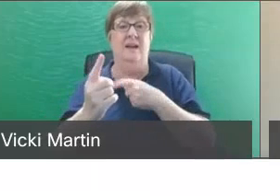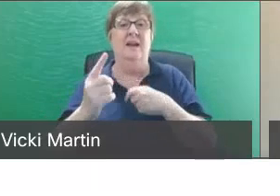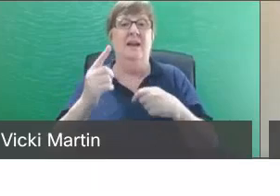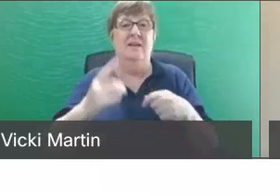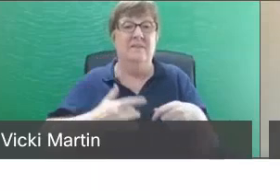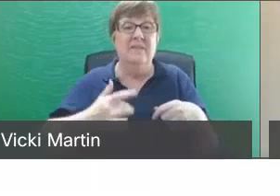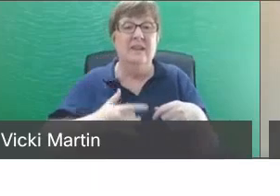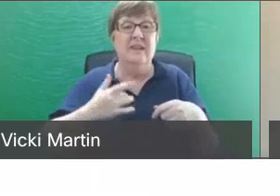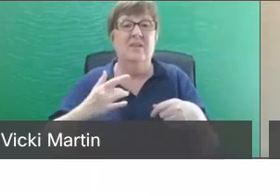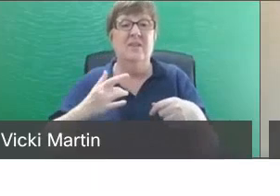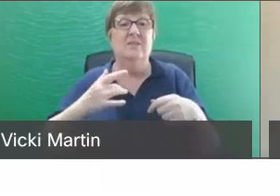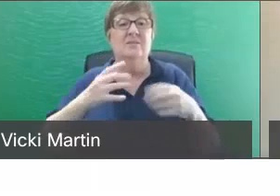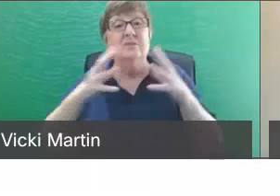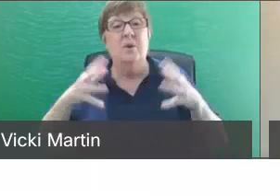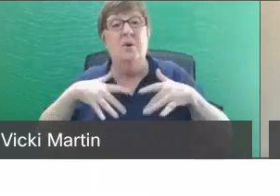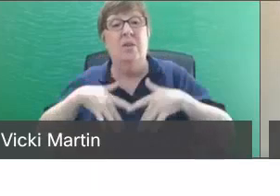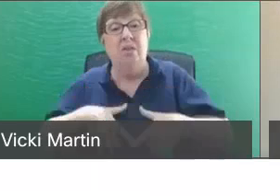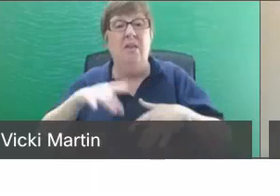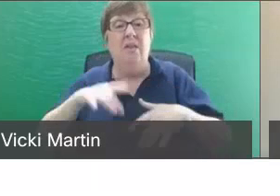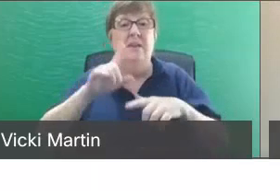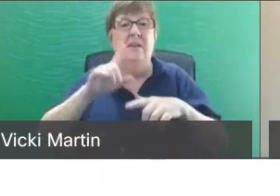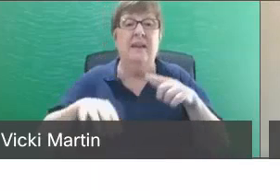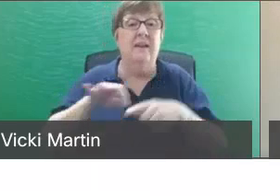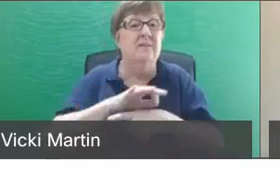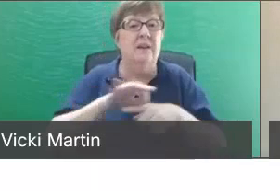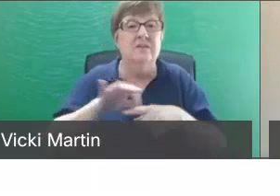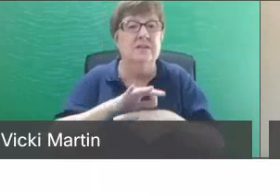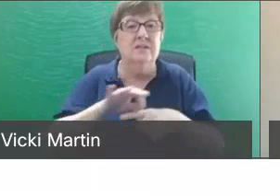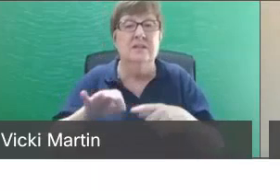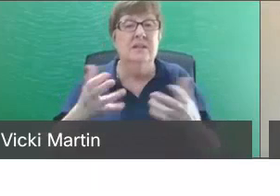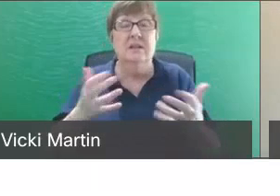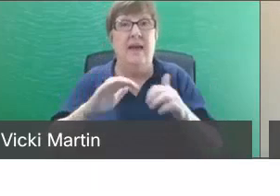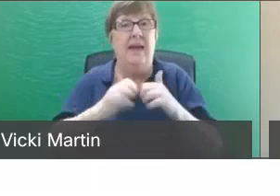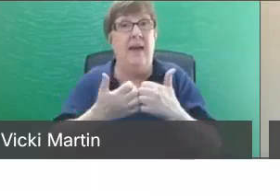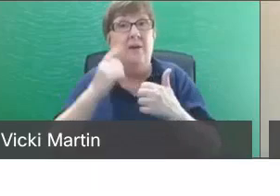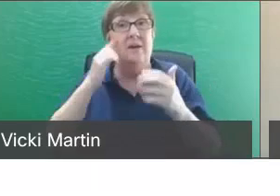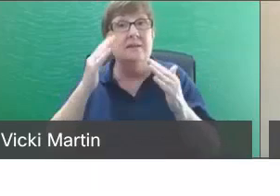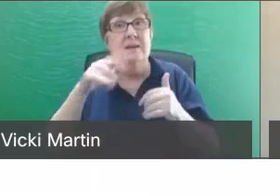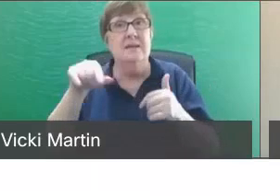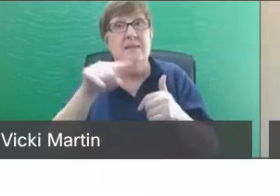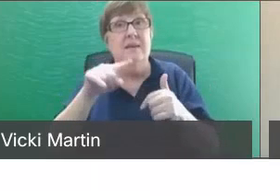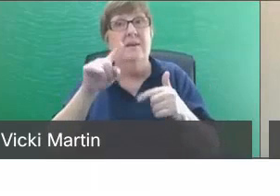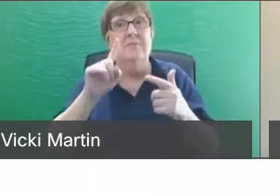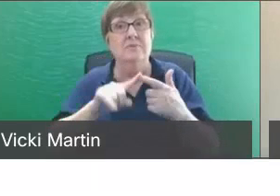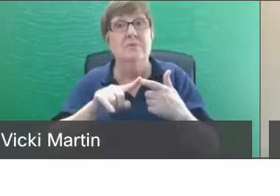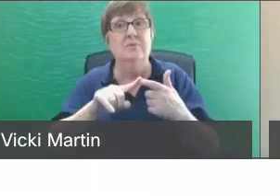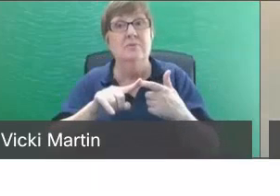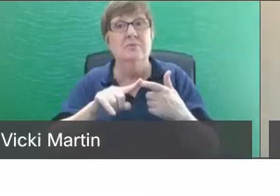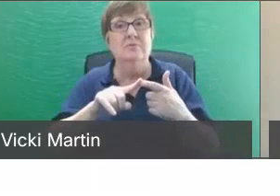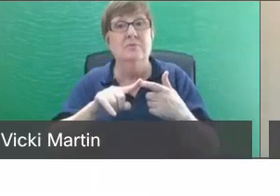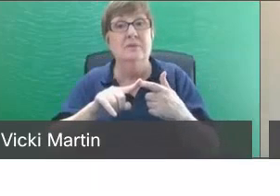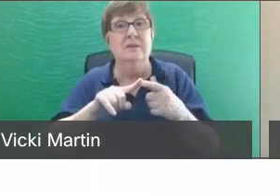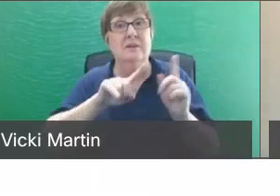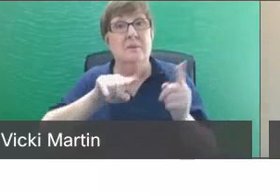depressed, how can we expect them to be in school, pass classes, and be successful? We also